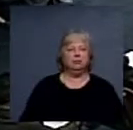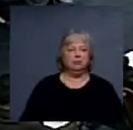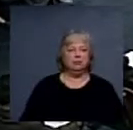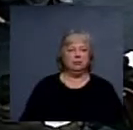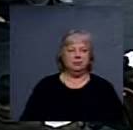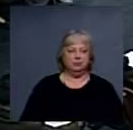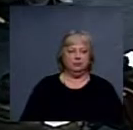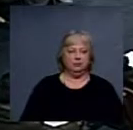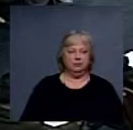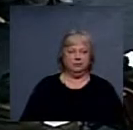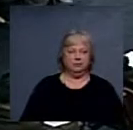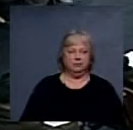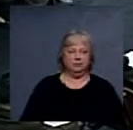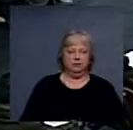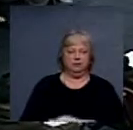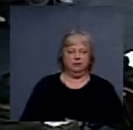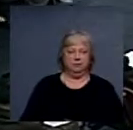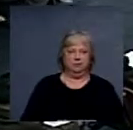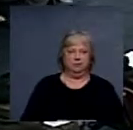password